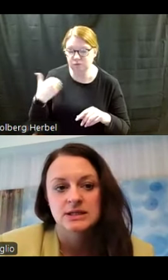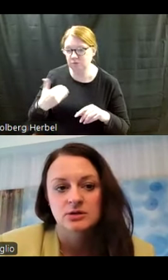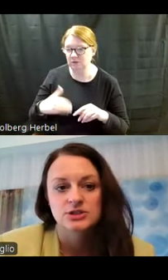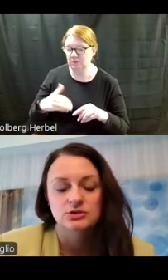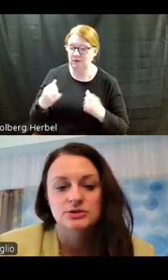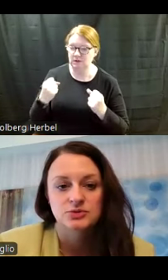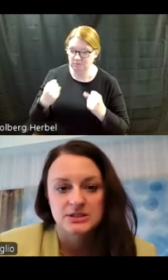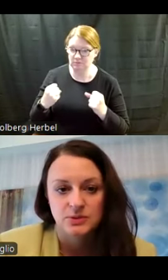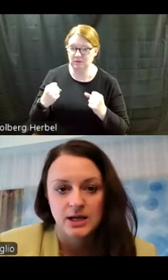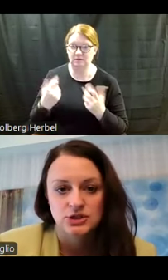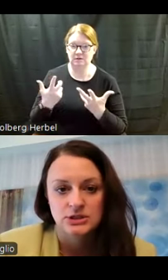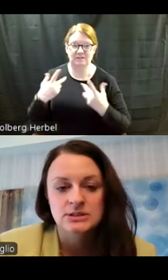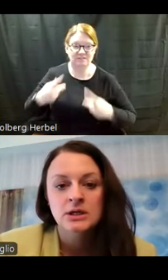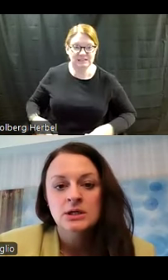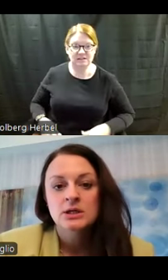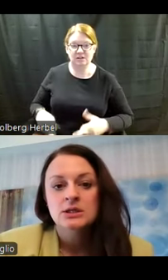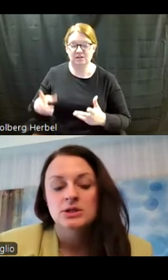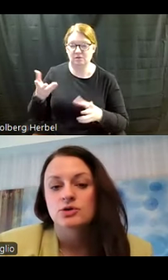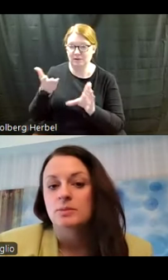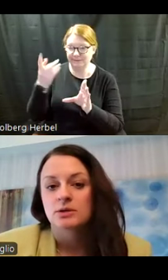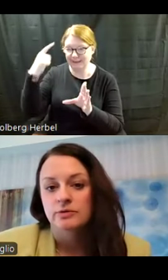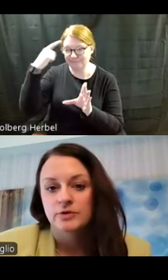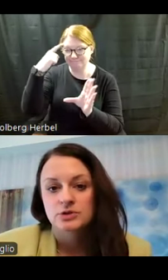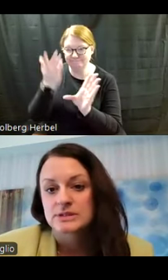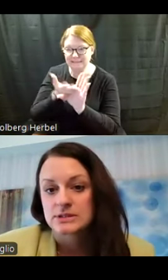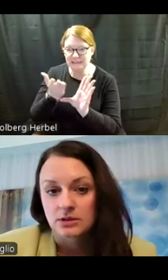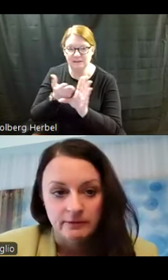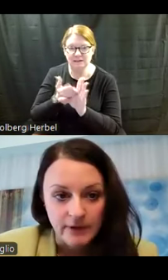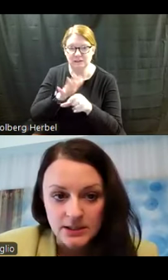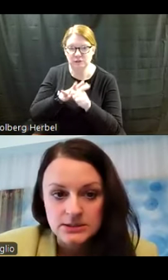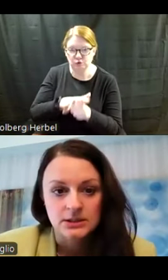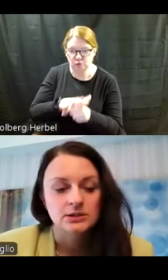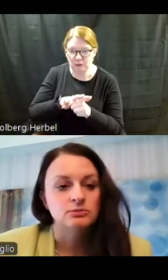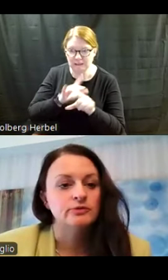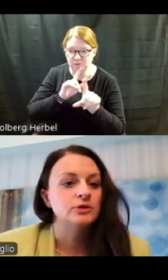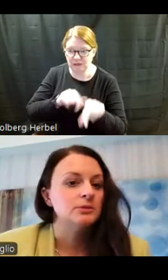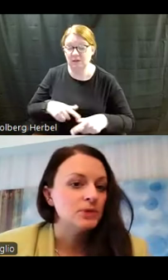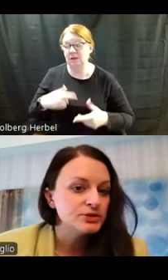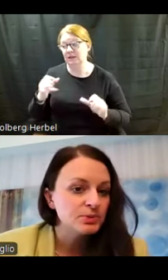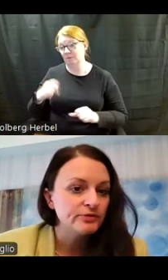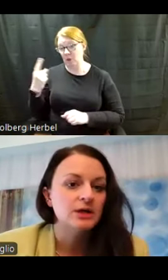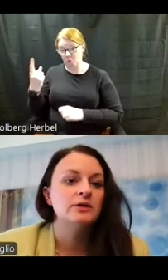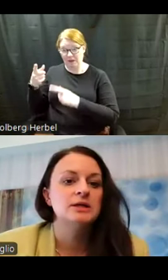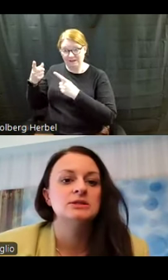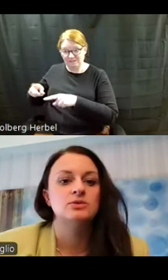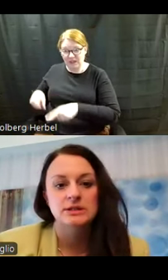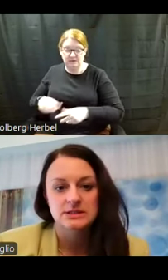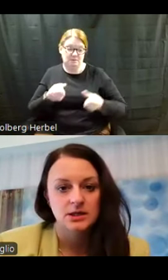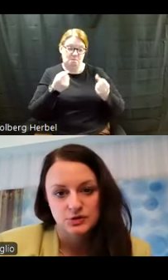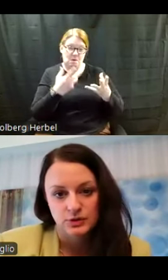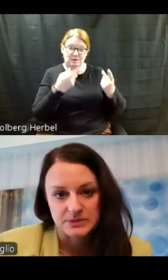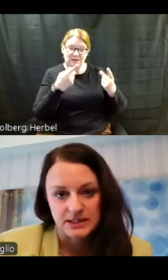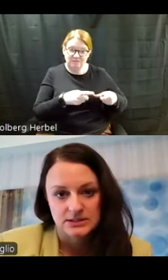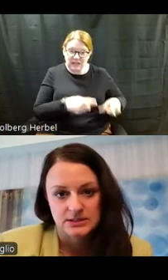and psychological stress reactions. So trauma can refer to a single event, it can refer to multiple events, or a